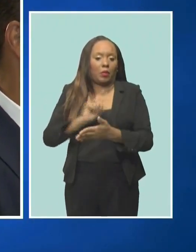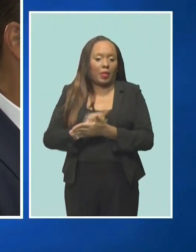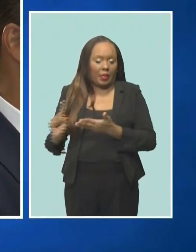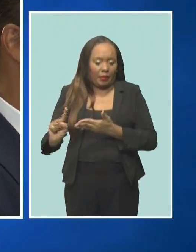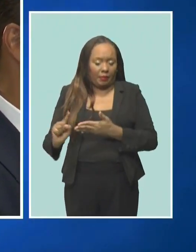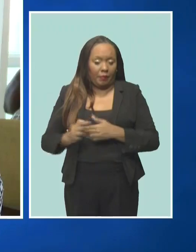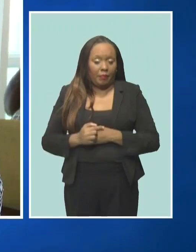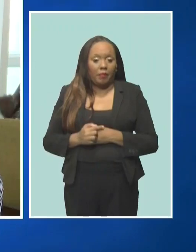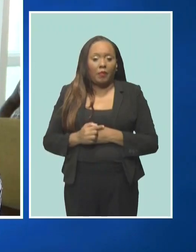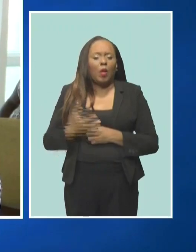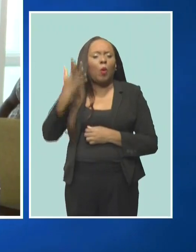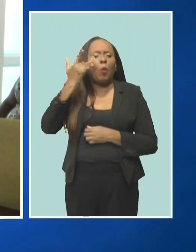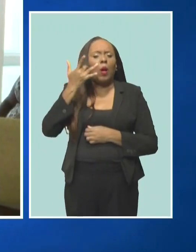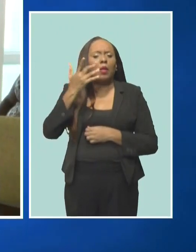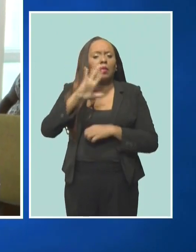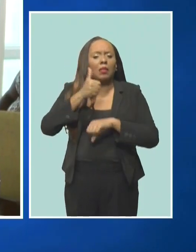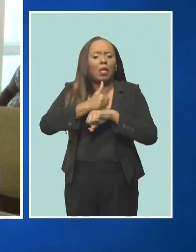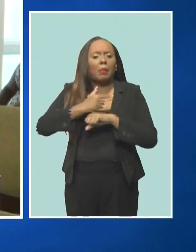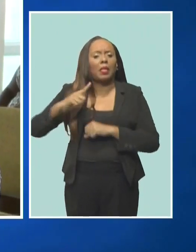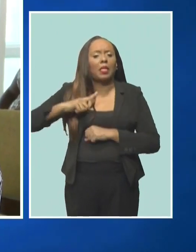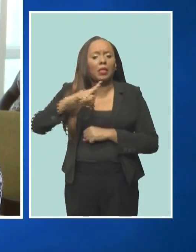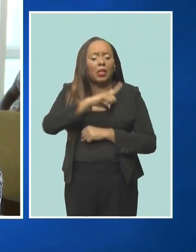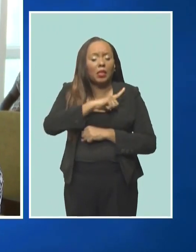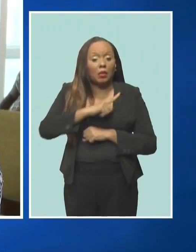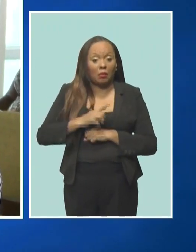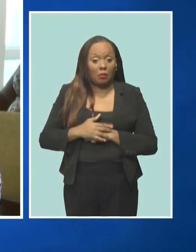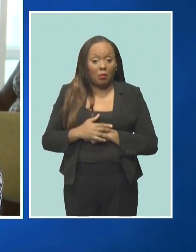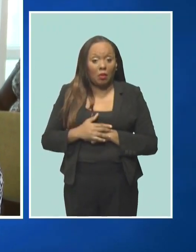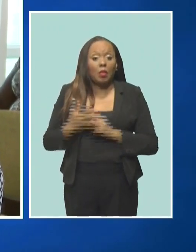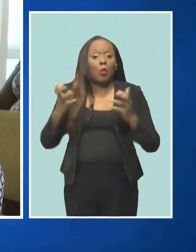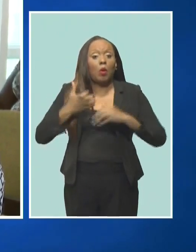Week. She says the legislation designed to improve business